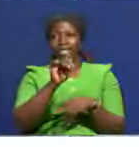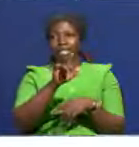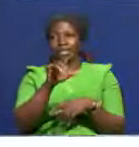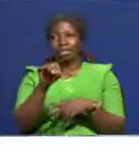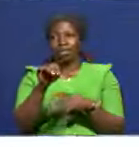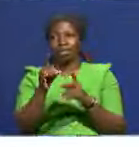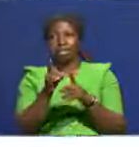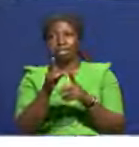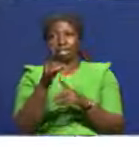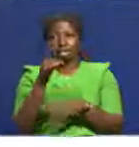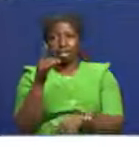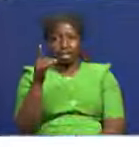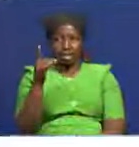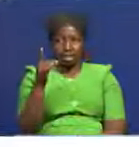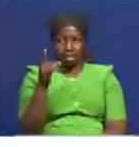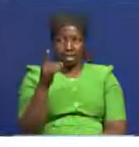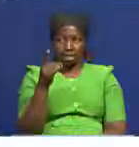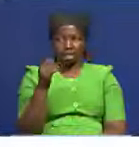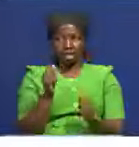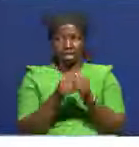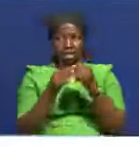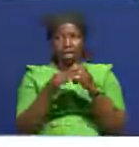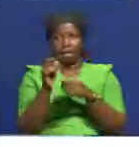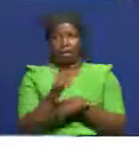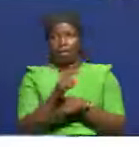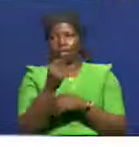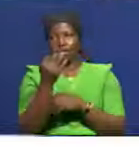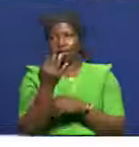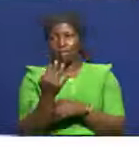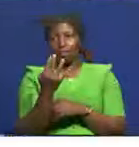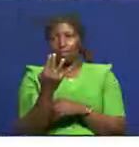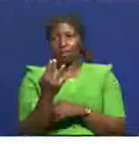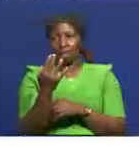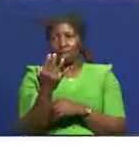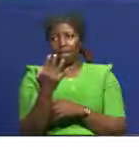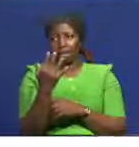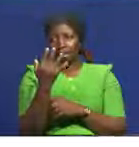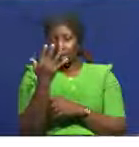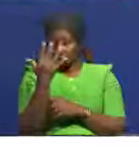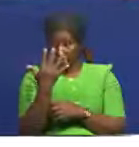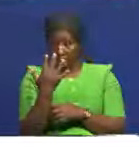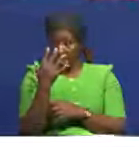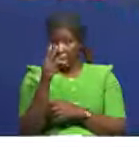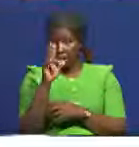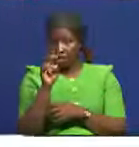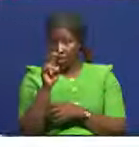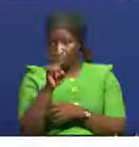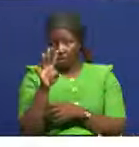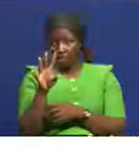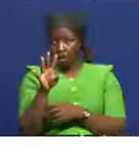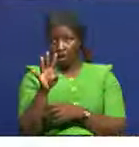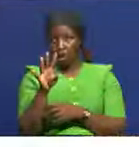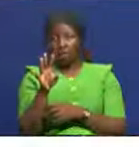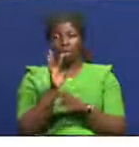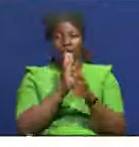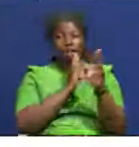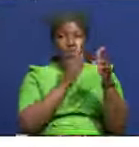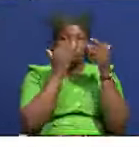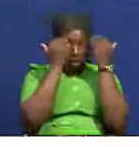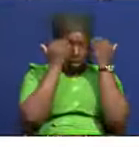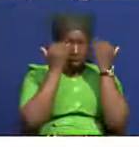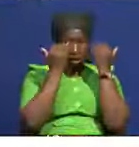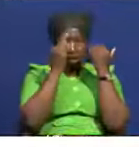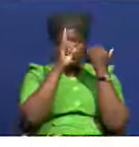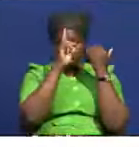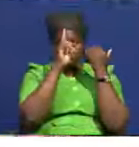2024. The matter is said to have been reported to the police, but no action was taken on the perpetrators. The rights group is